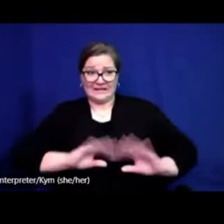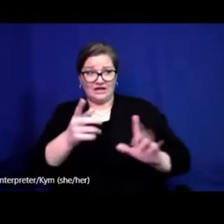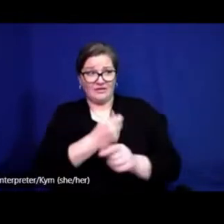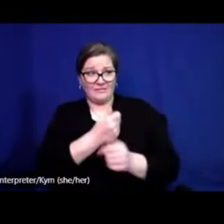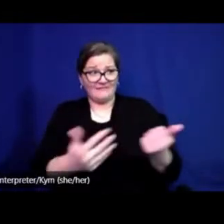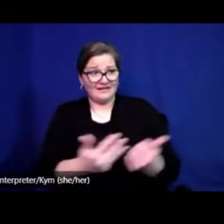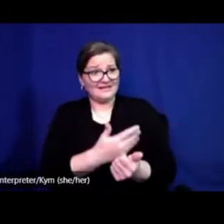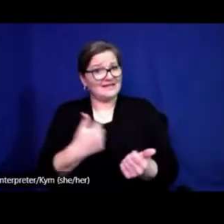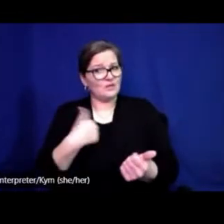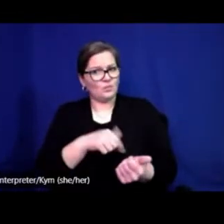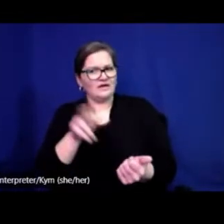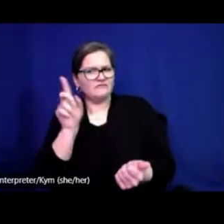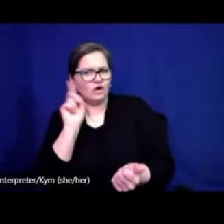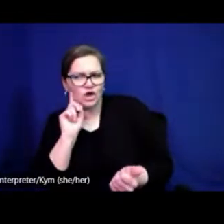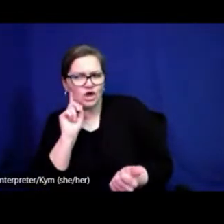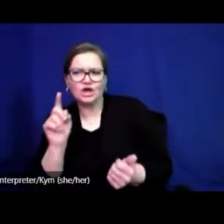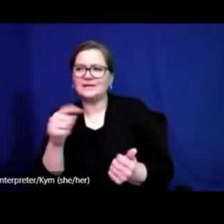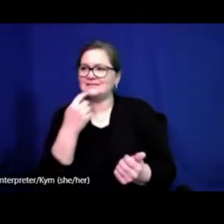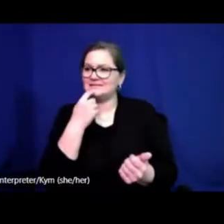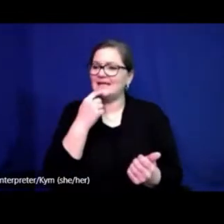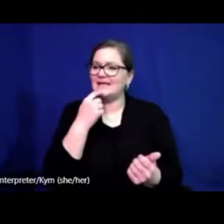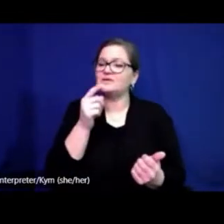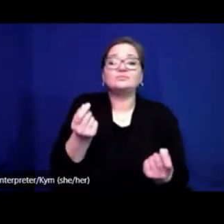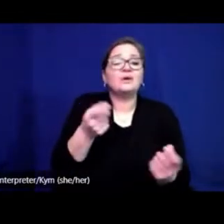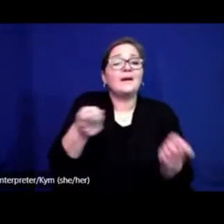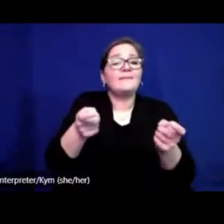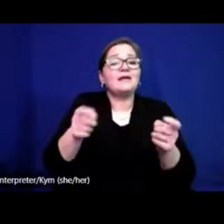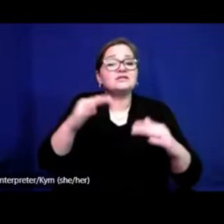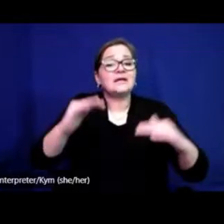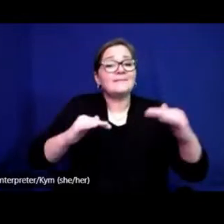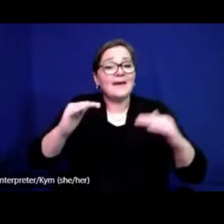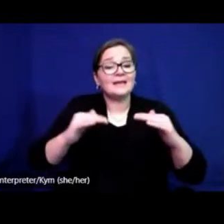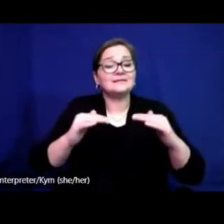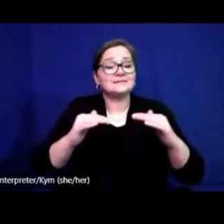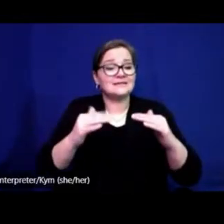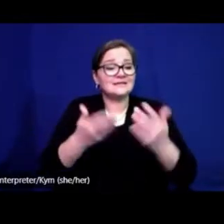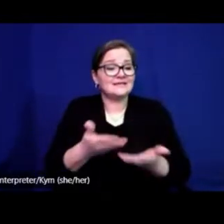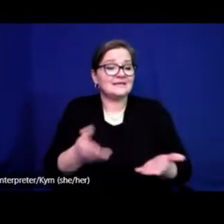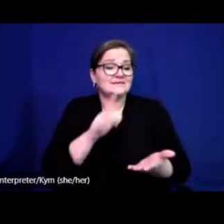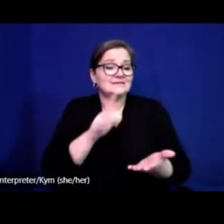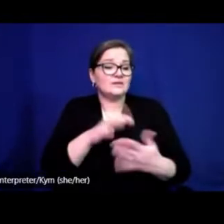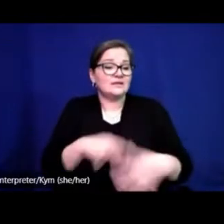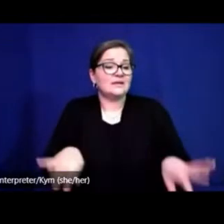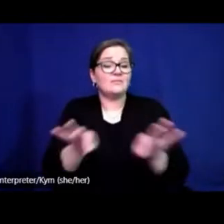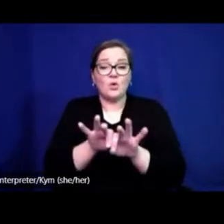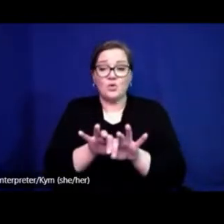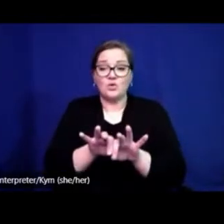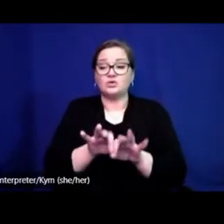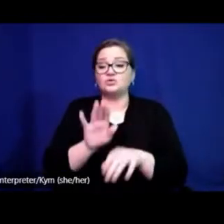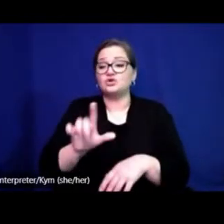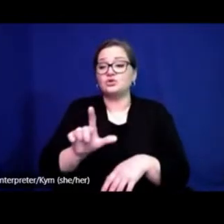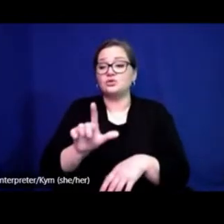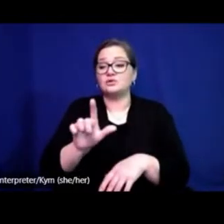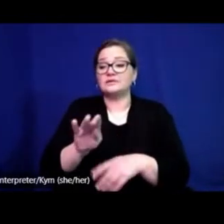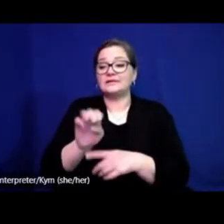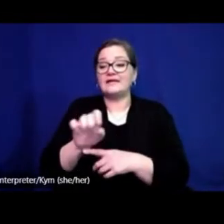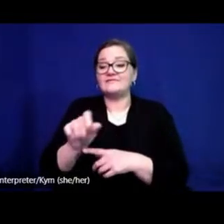and balancing, the things that matter. And that is your lifestyle,